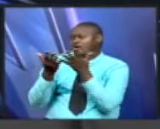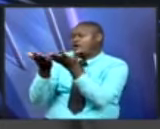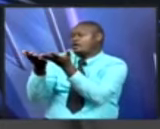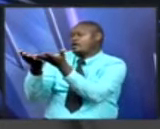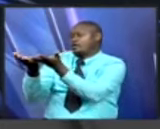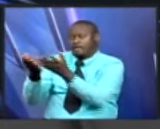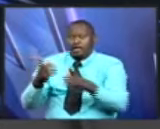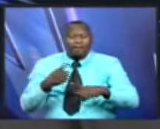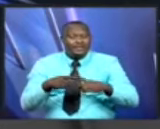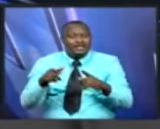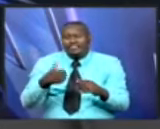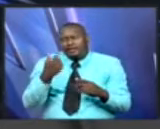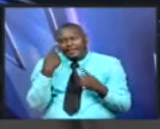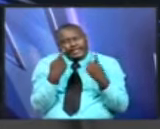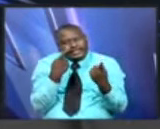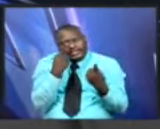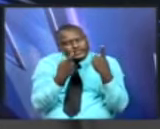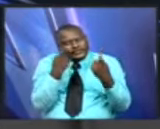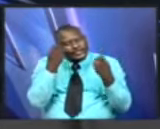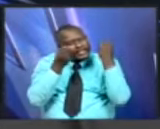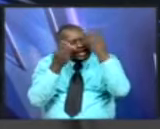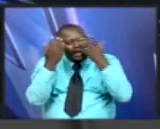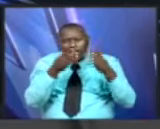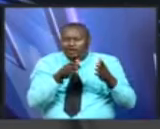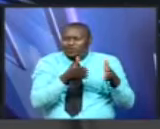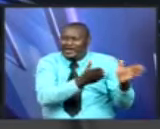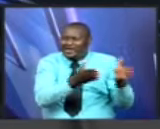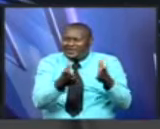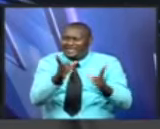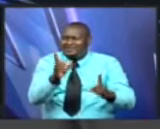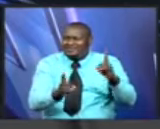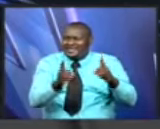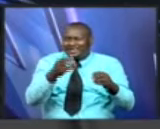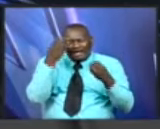But I also had some questions about the method of debate.